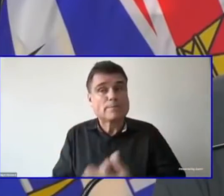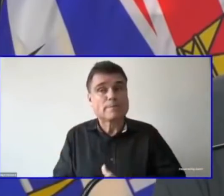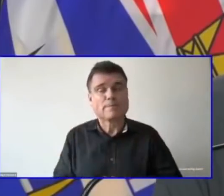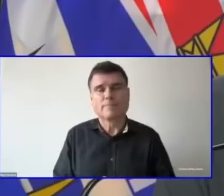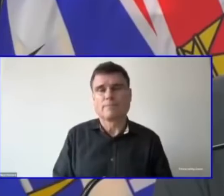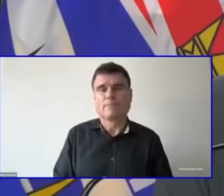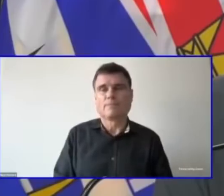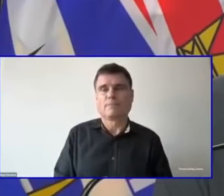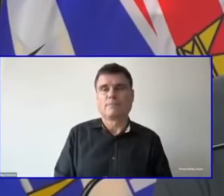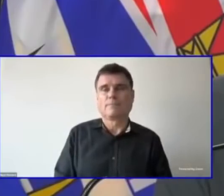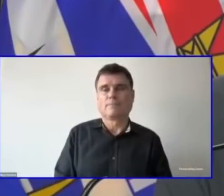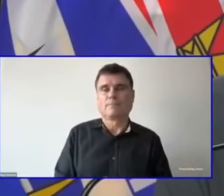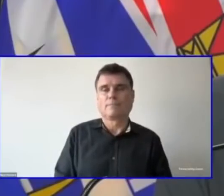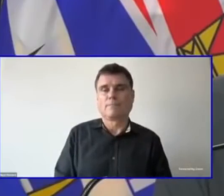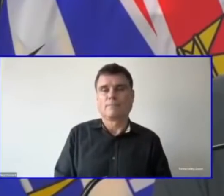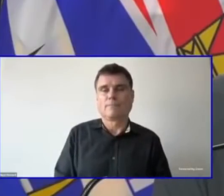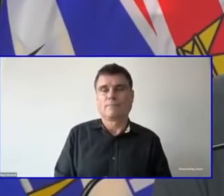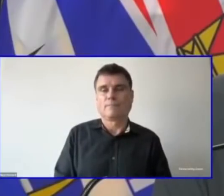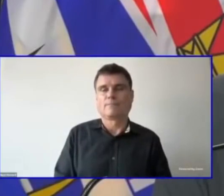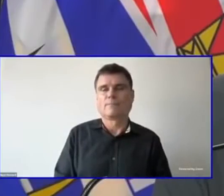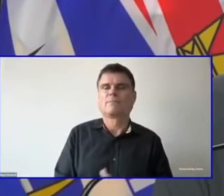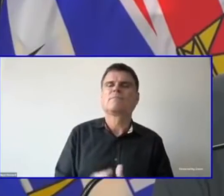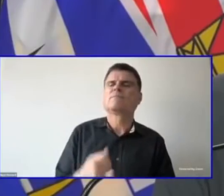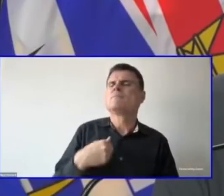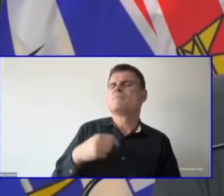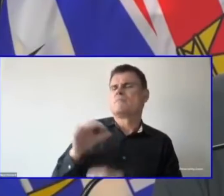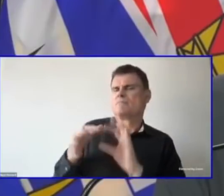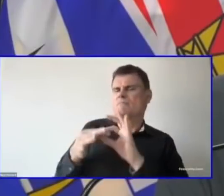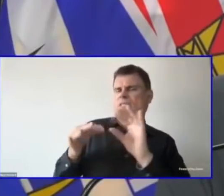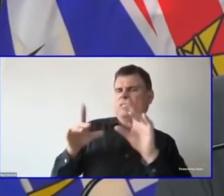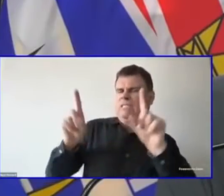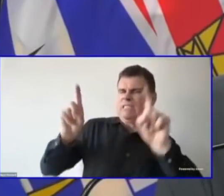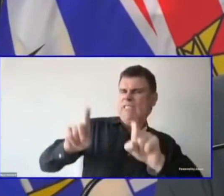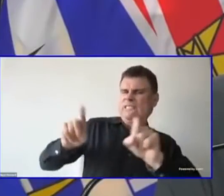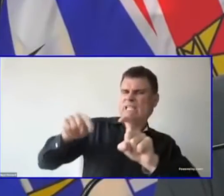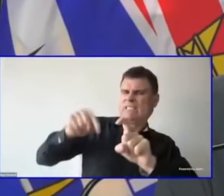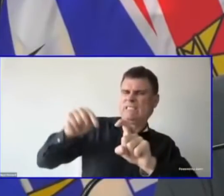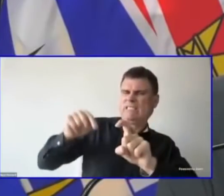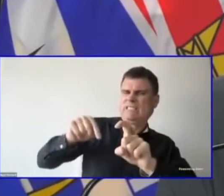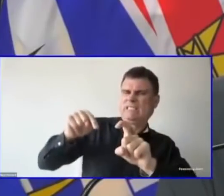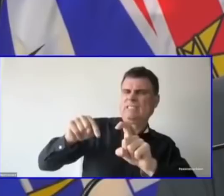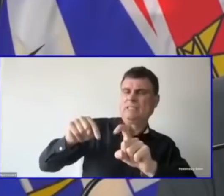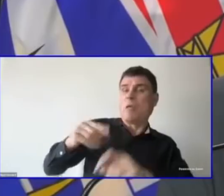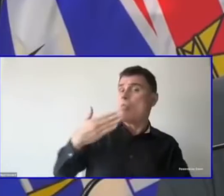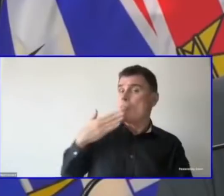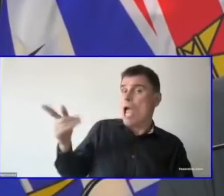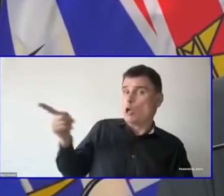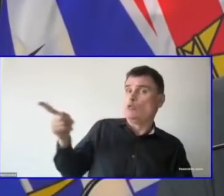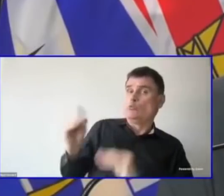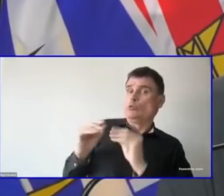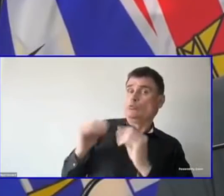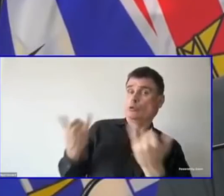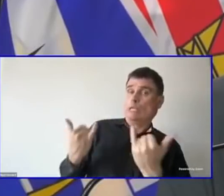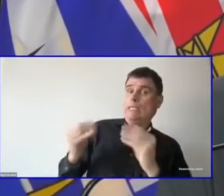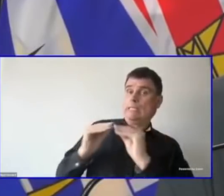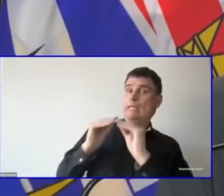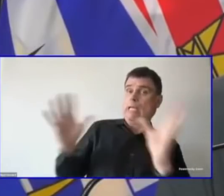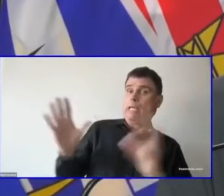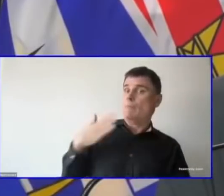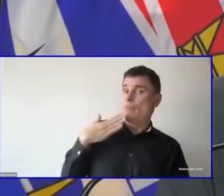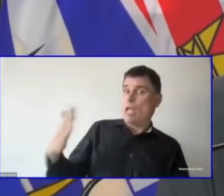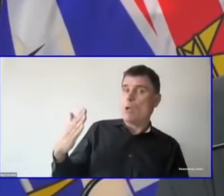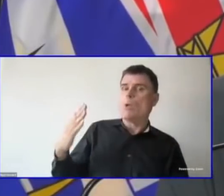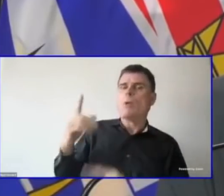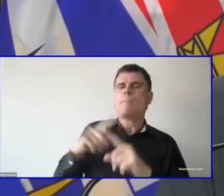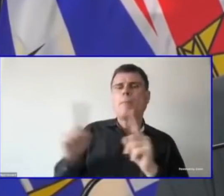Dr. Henry, David Mulco at CTV. I want to talk a little bit about testing and testing strategy. I appreciate the clear clarification around that. Folks who have